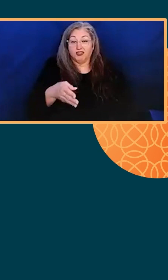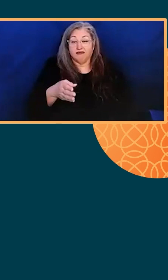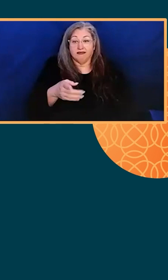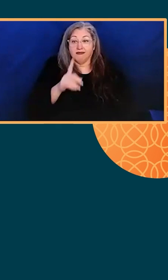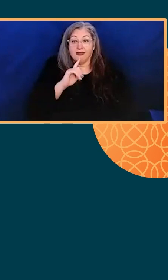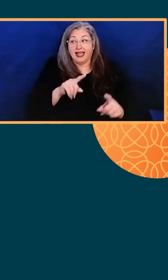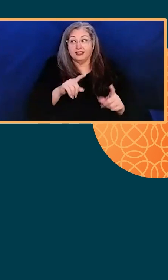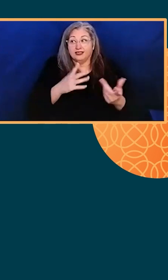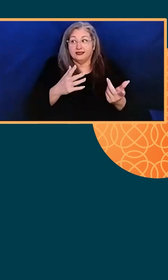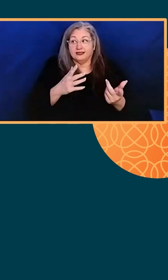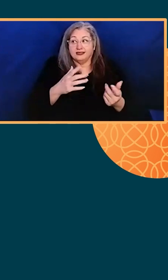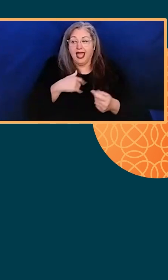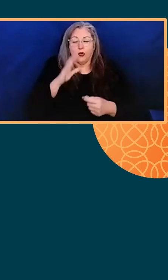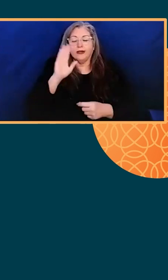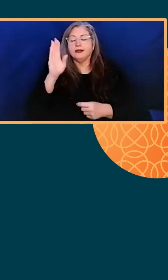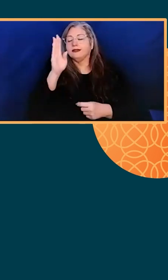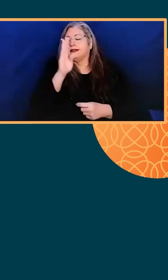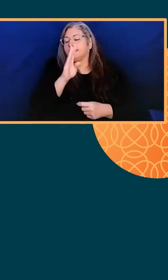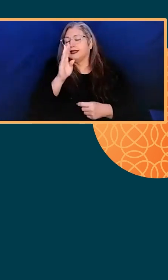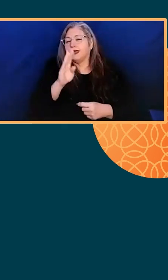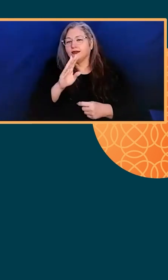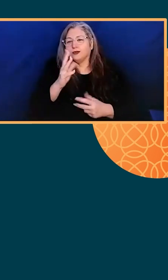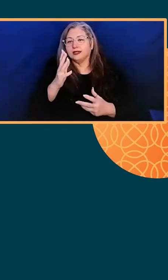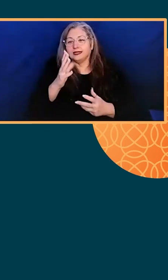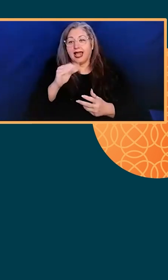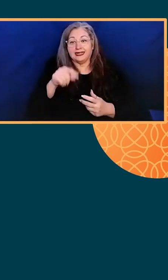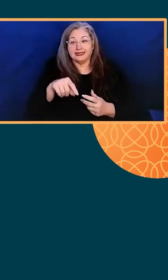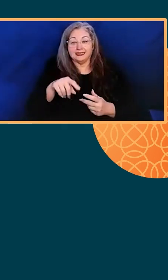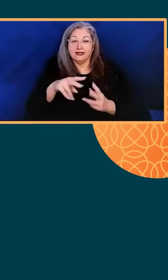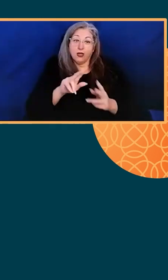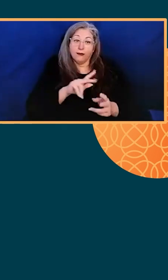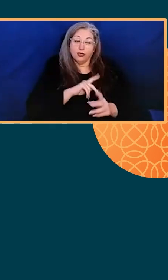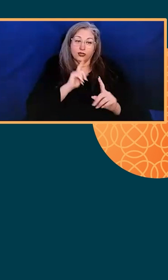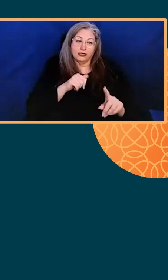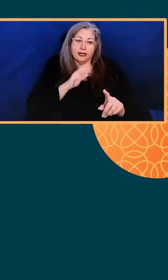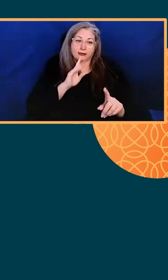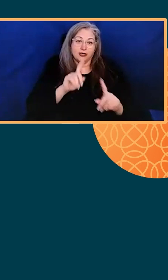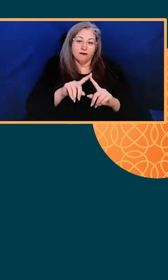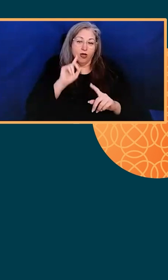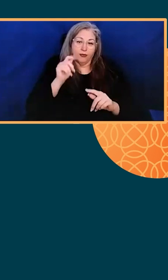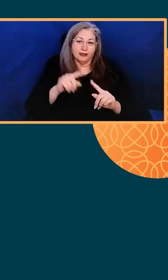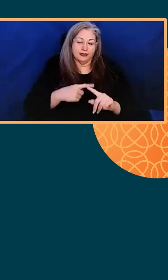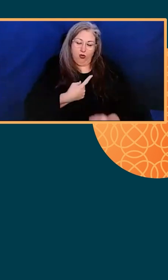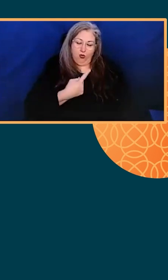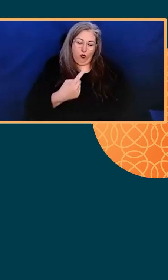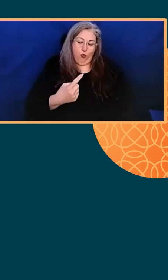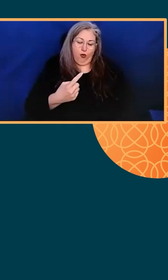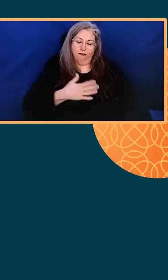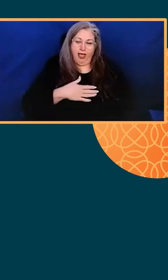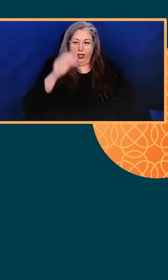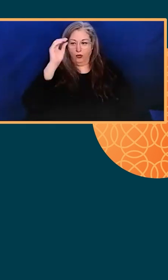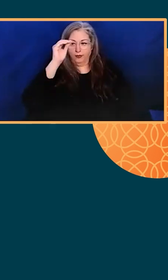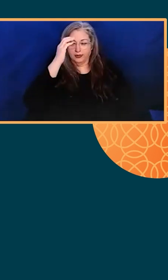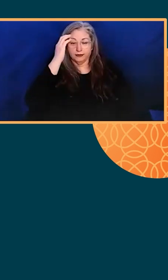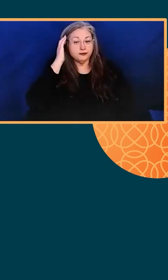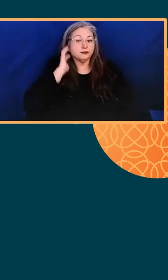answer is no, I will never be able to. I mean, and this is a highly personal answer. I'm not speaking for, this is just one person's opinion.